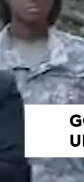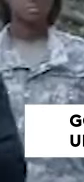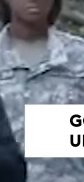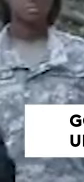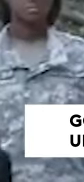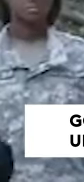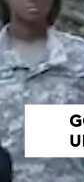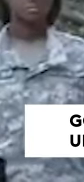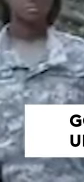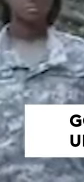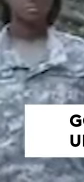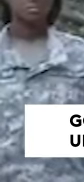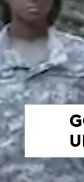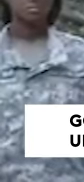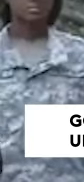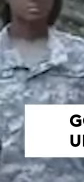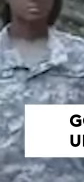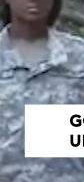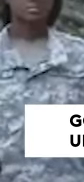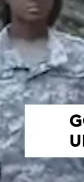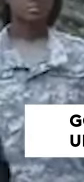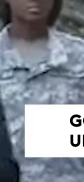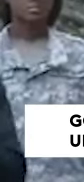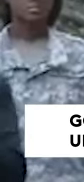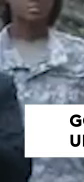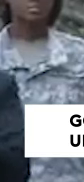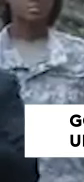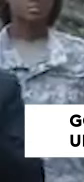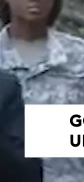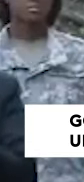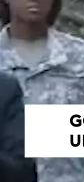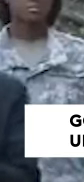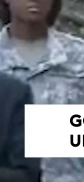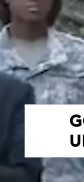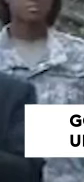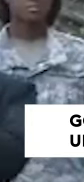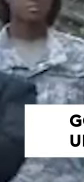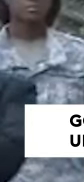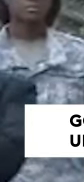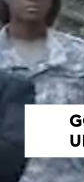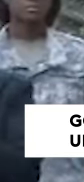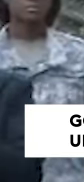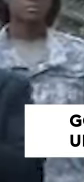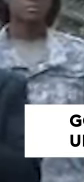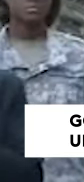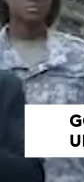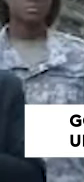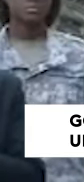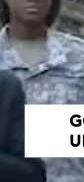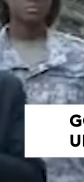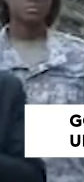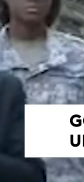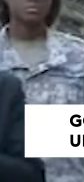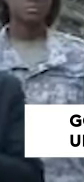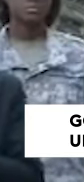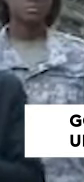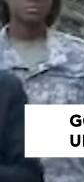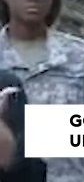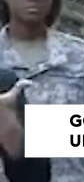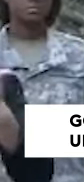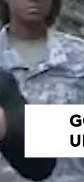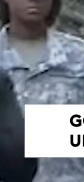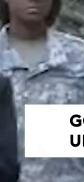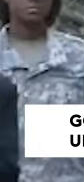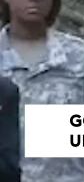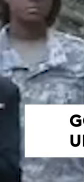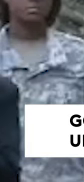24 going in to Cedar Key. You're going to see our cut and toss crews coming this way. They're pushing their way in right now.